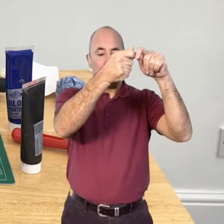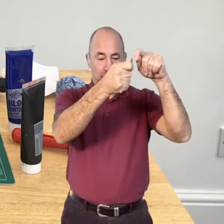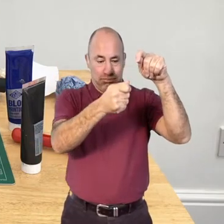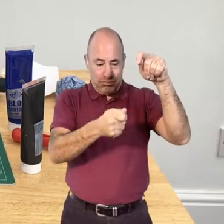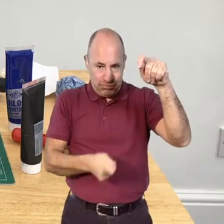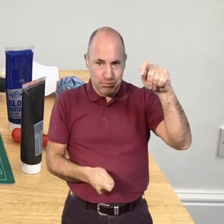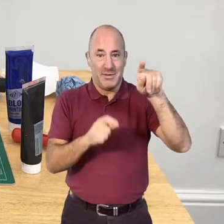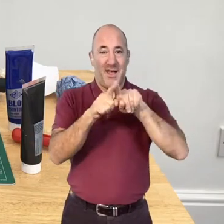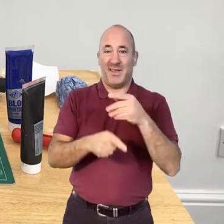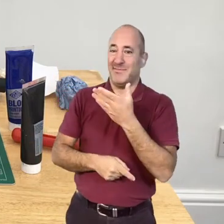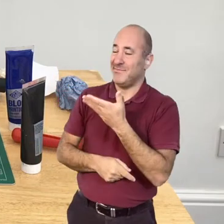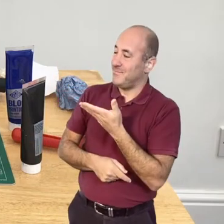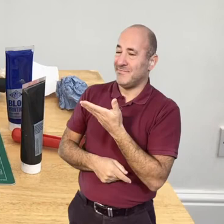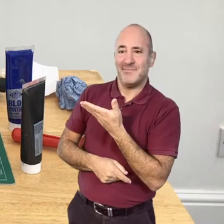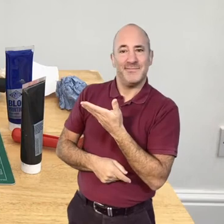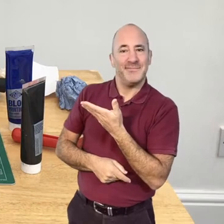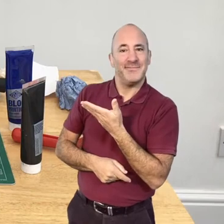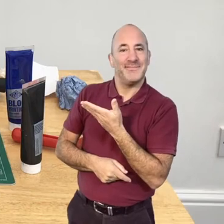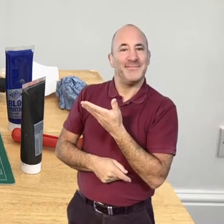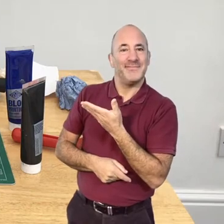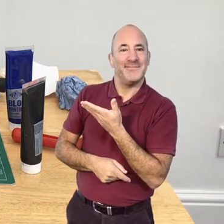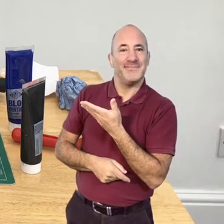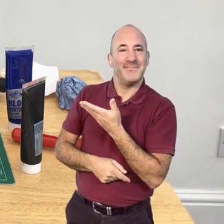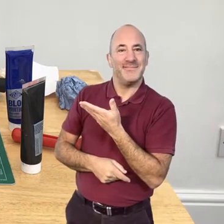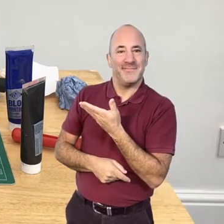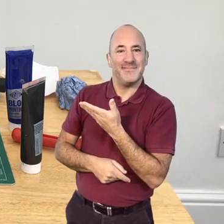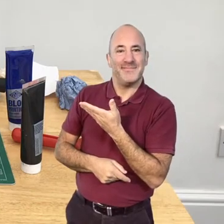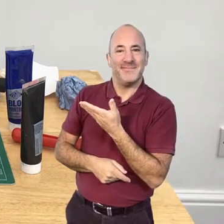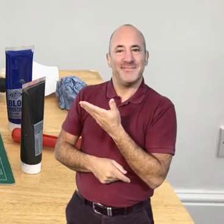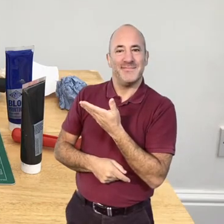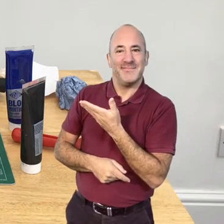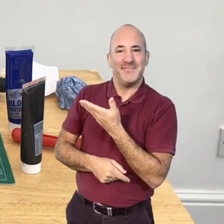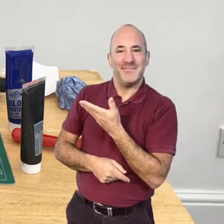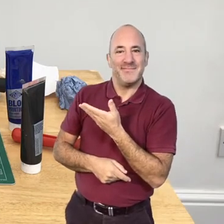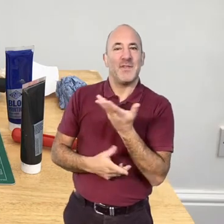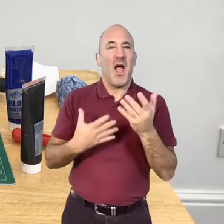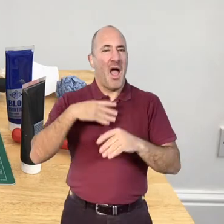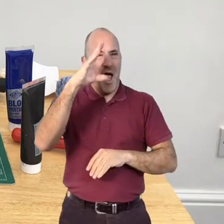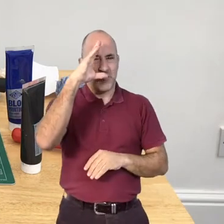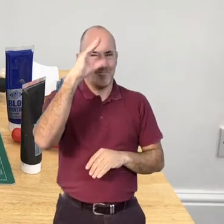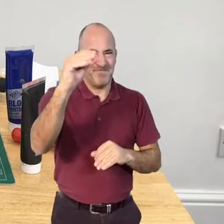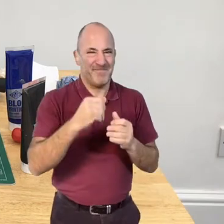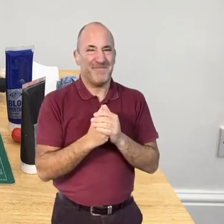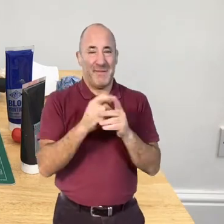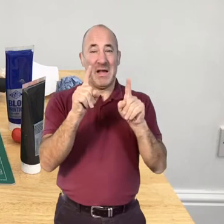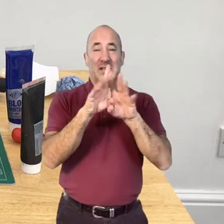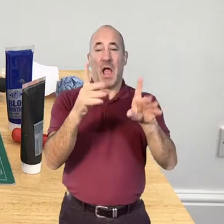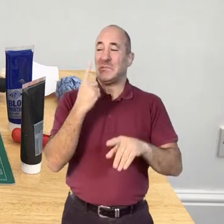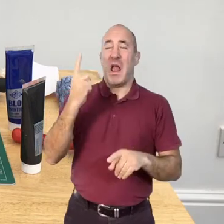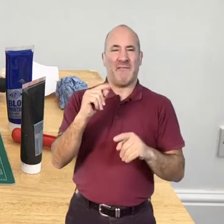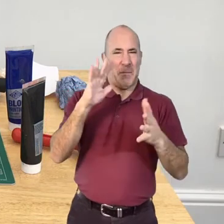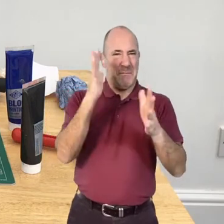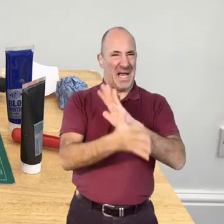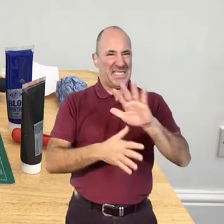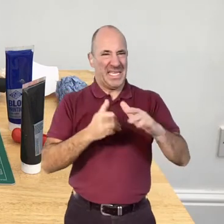and roll the ink from the top all the way down. The other thing I would say is if you're messy like me when you make